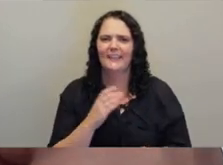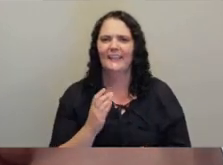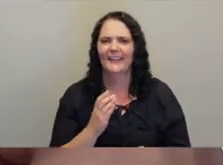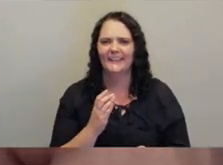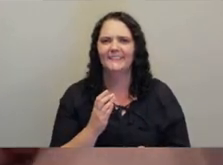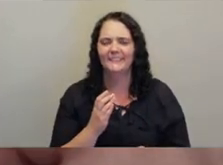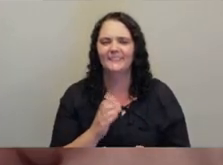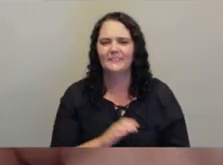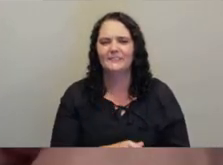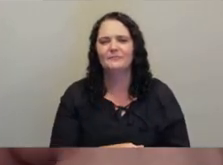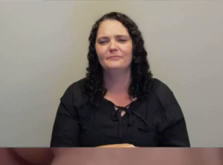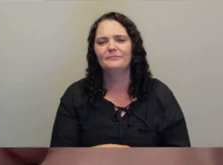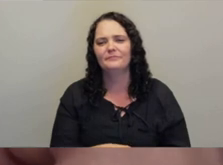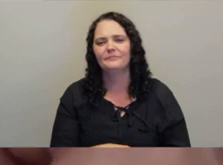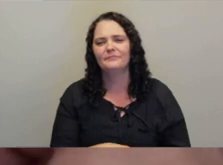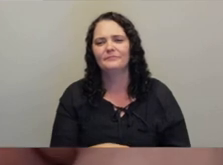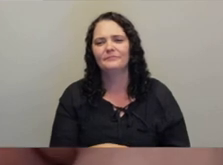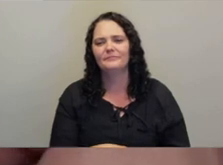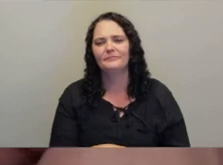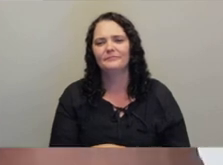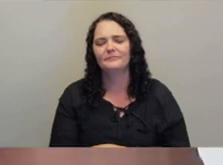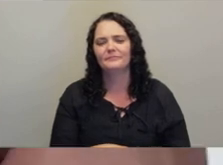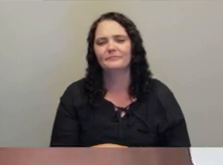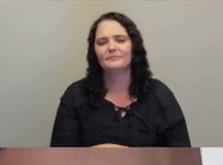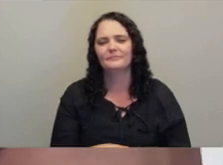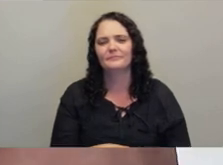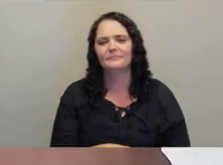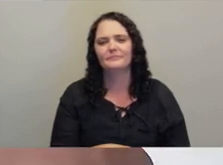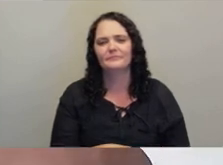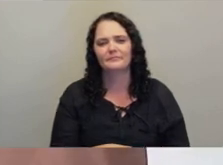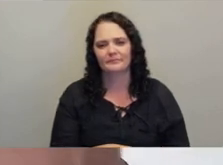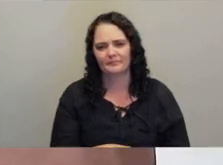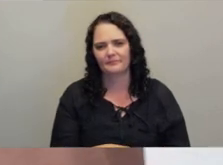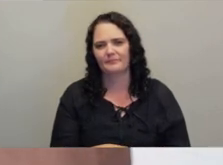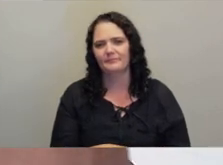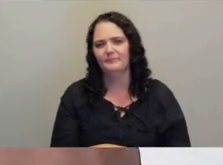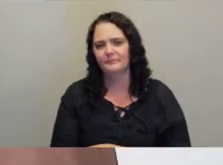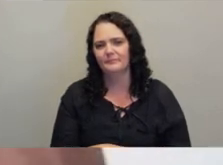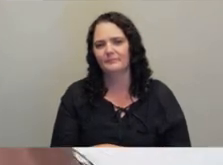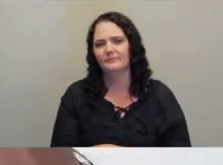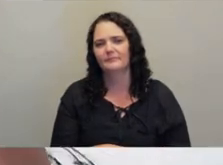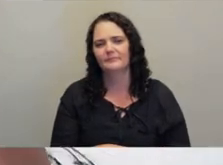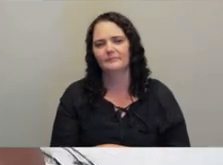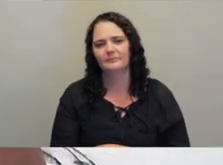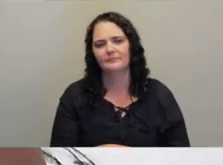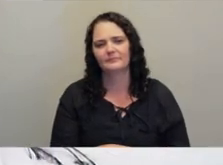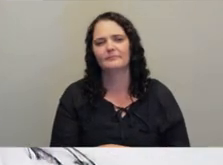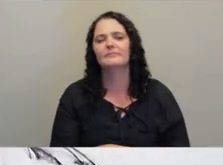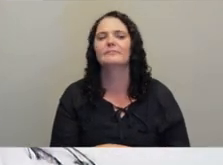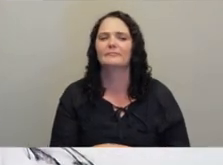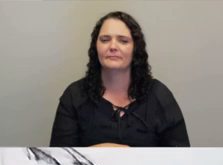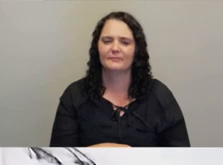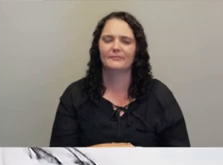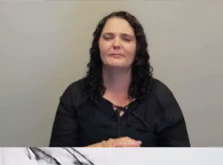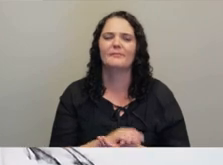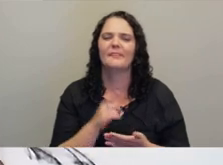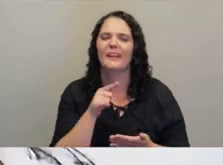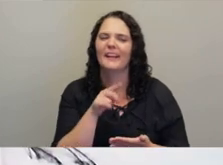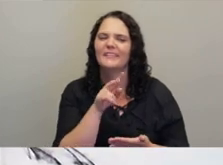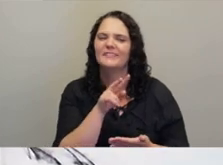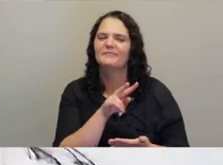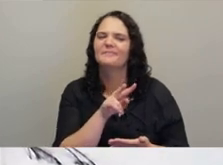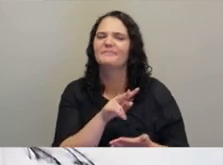shoulder. Okay, there we go. There's one wing out. And then you get the little